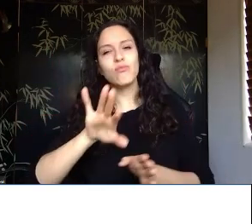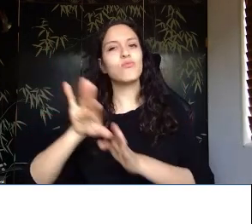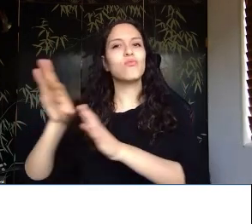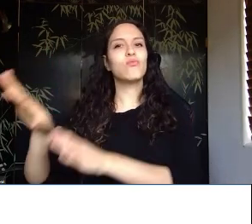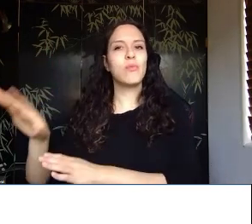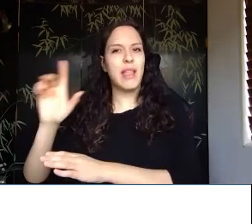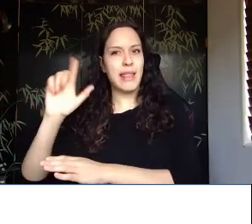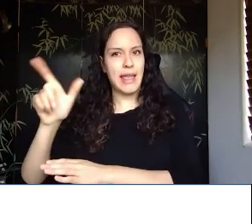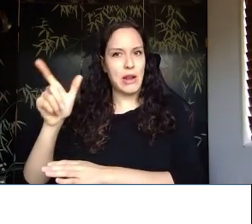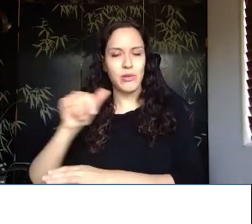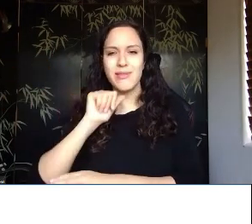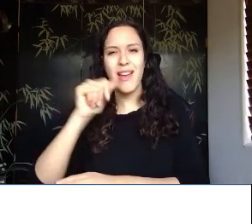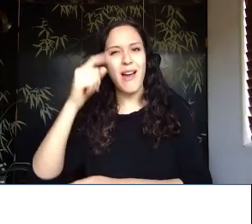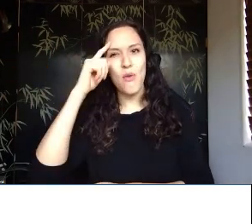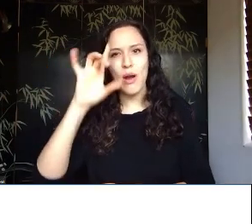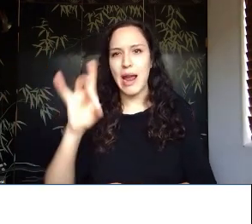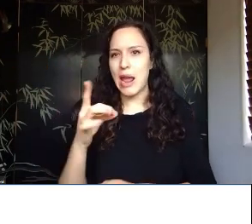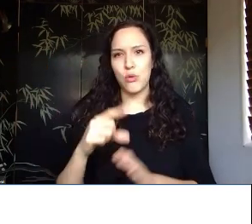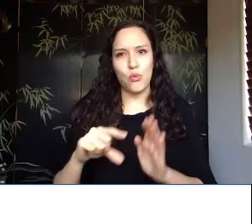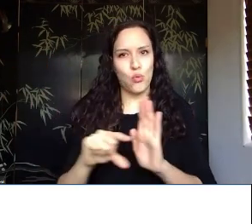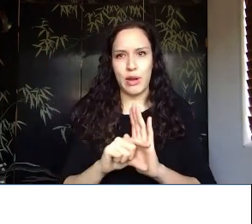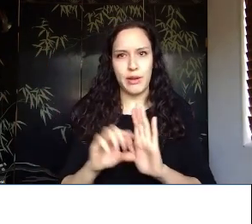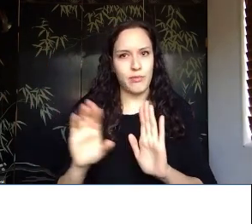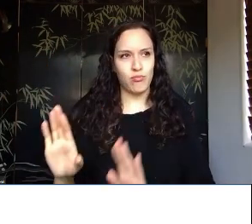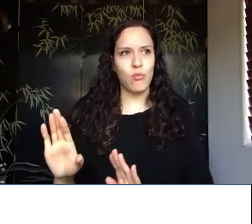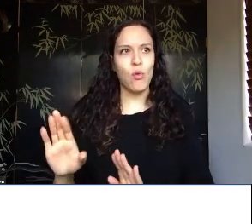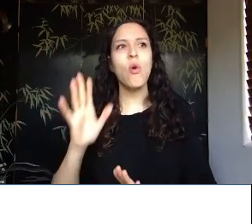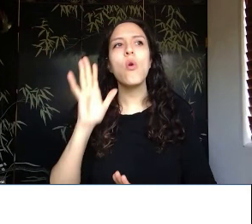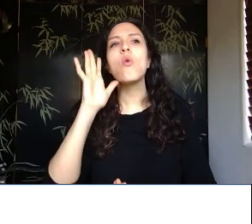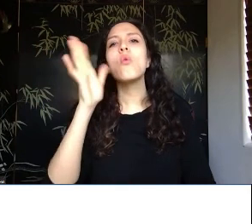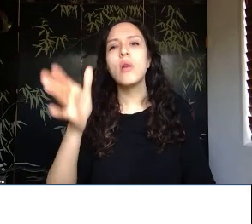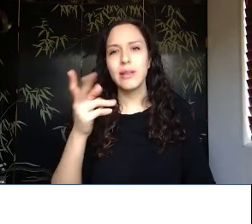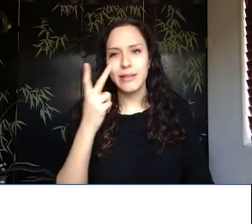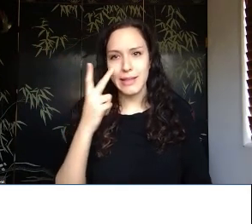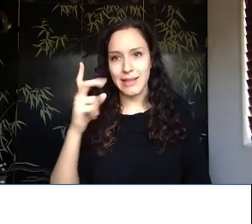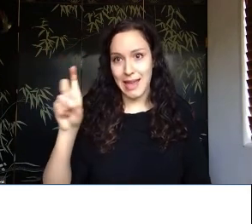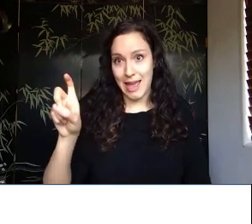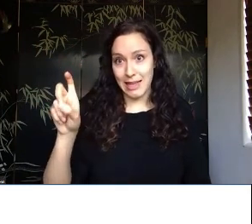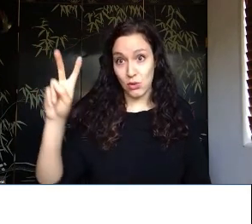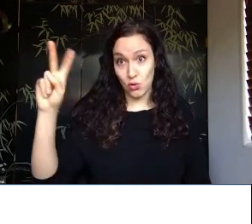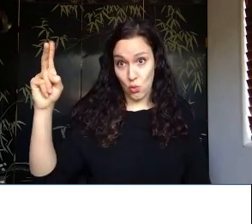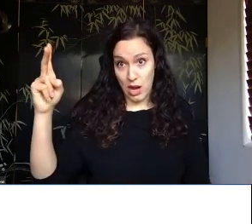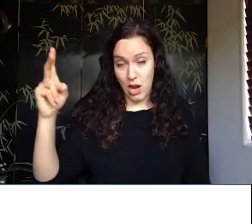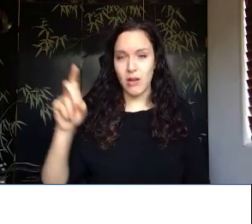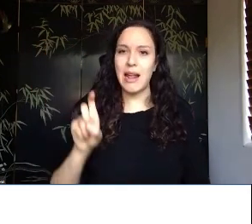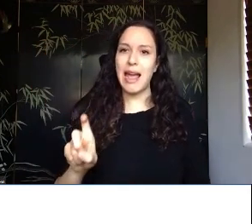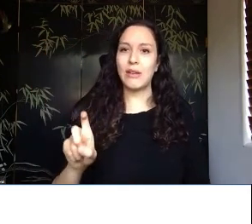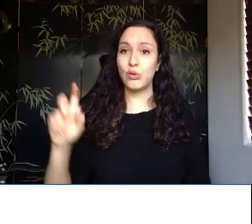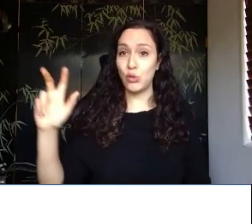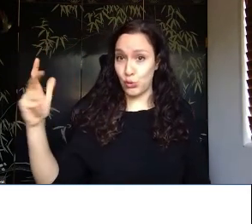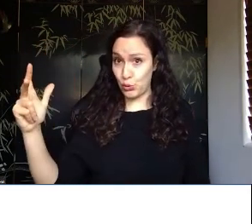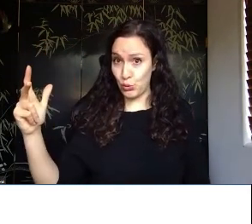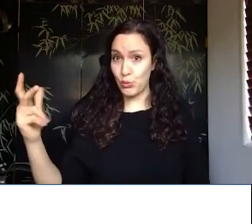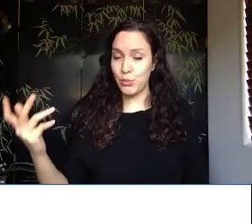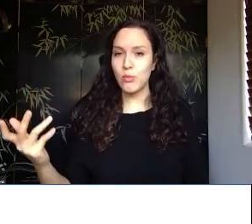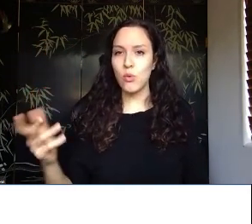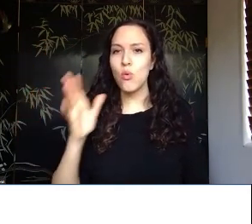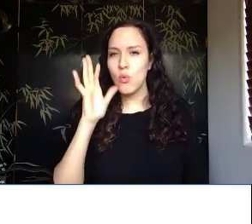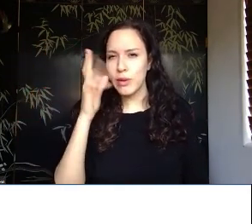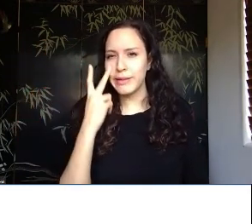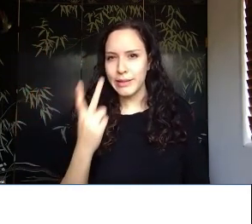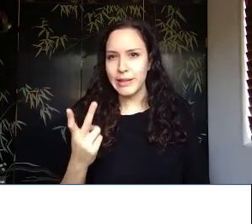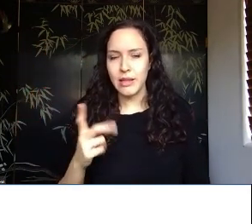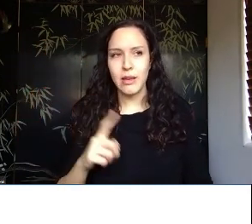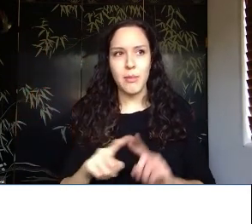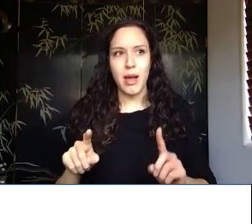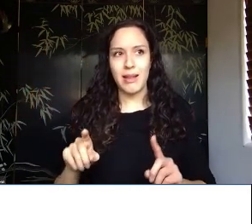this one in 8th grade math. We'll see the squared and the cubic, but we will not see